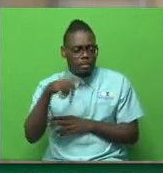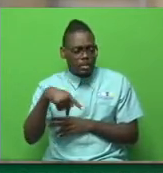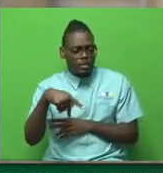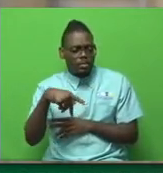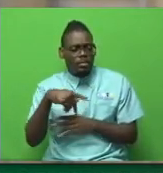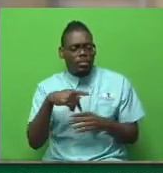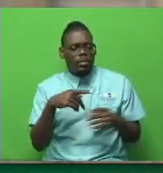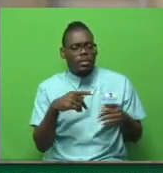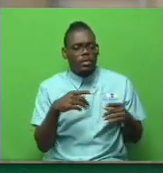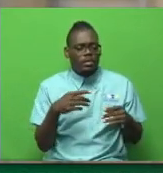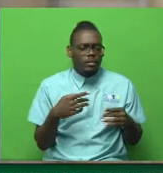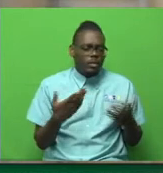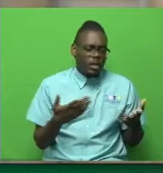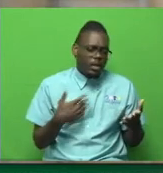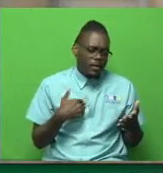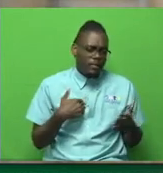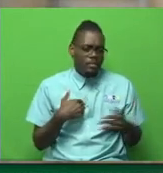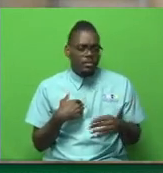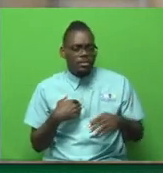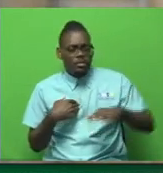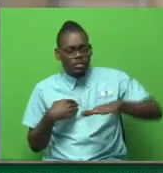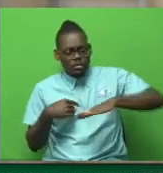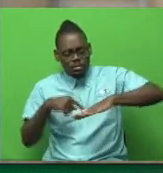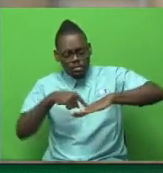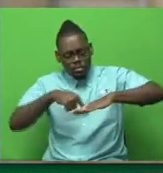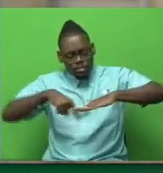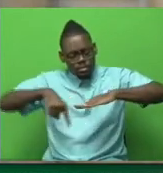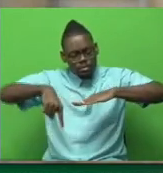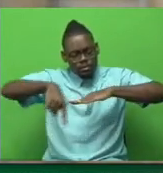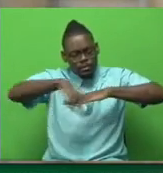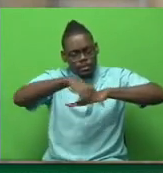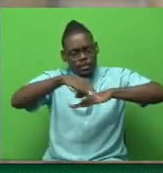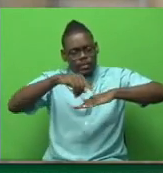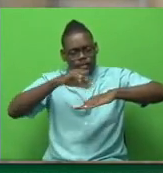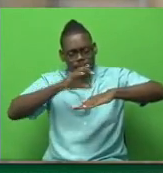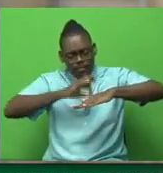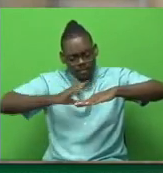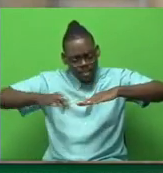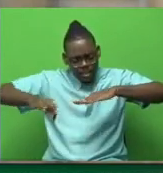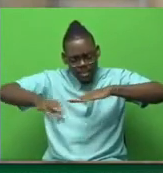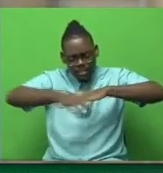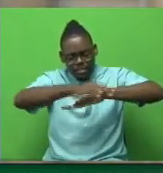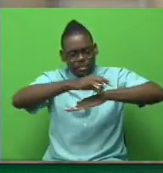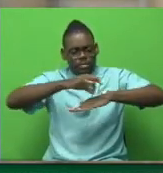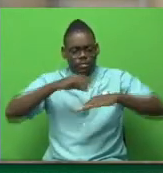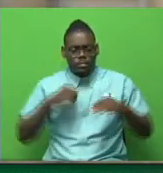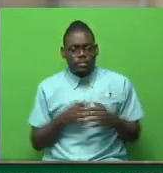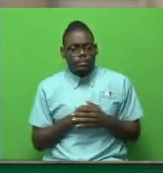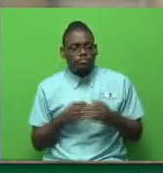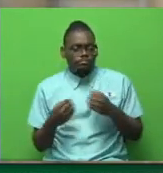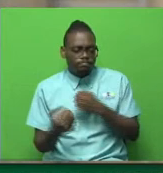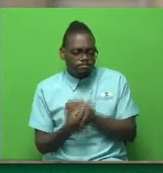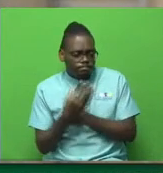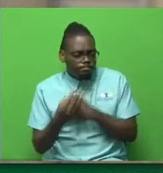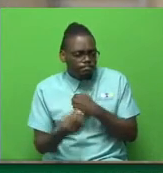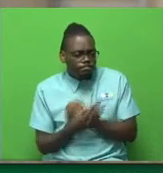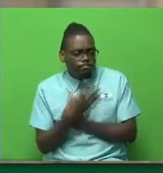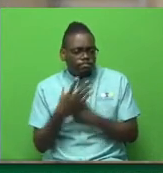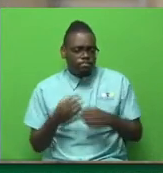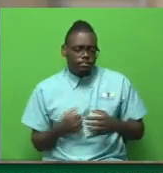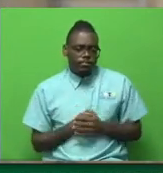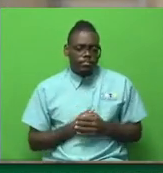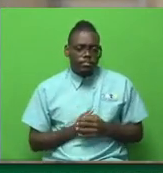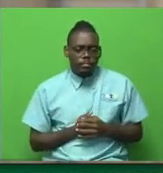allocation for expenditure in Tobago for 2023 is in the region exceeds